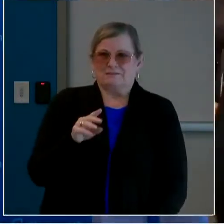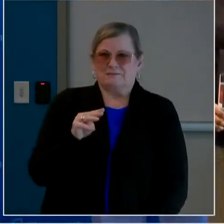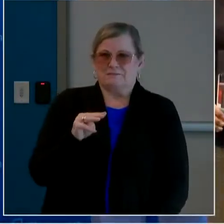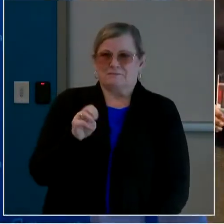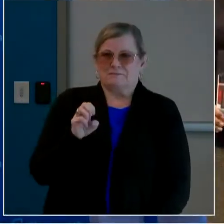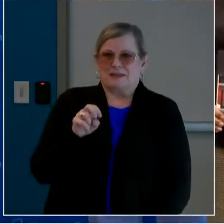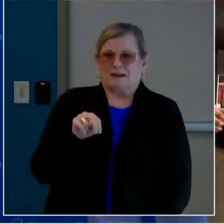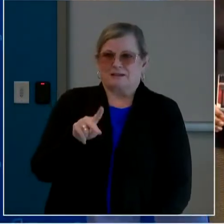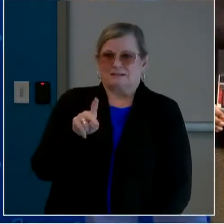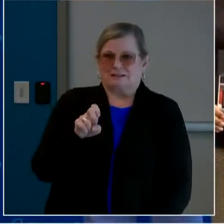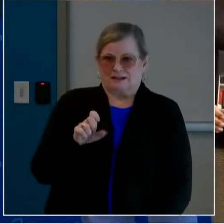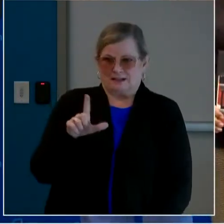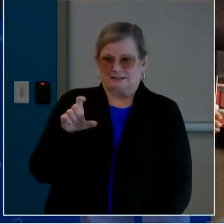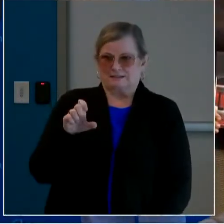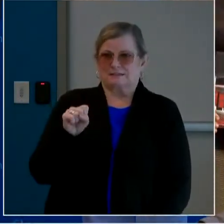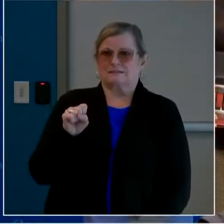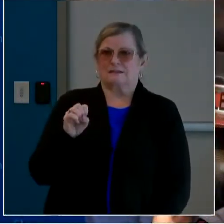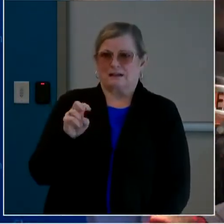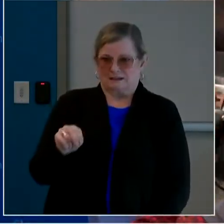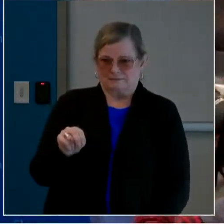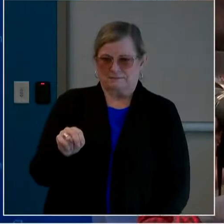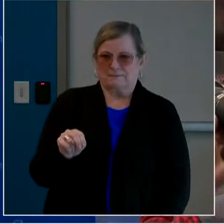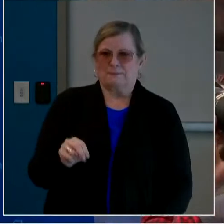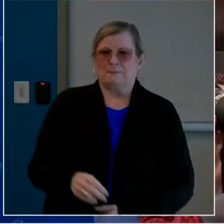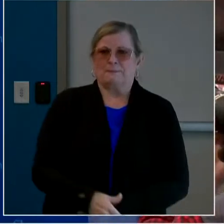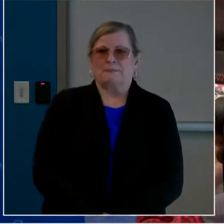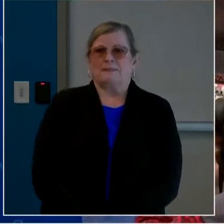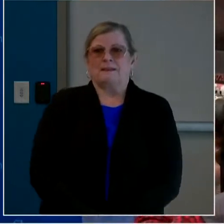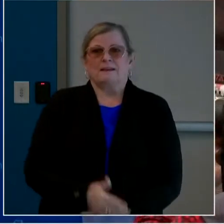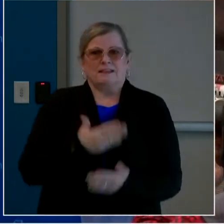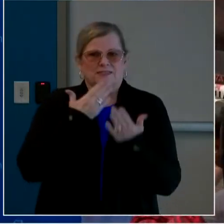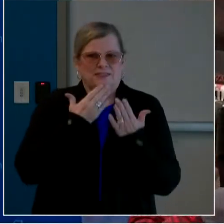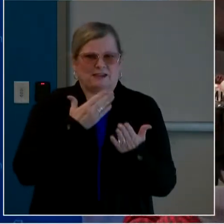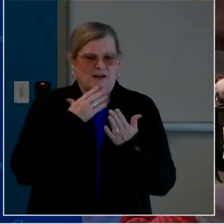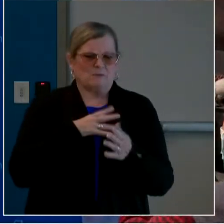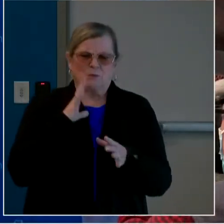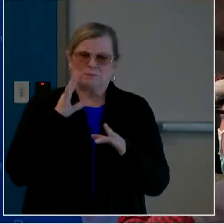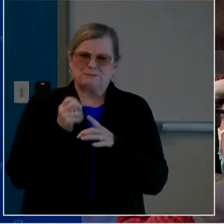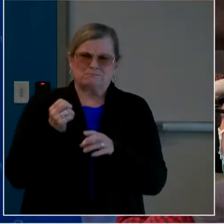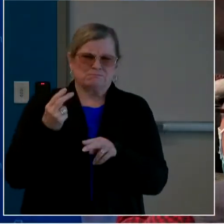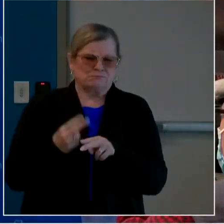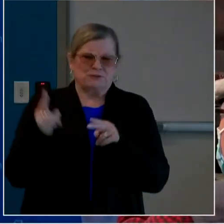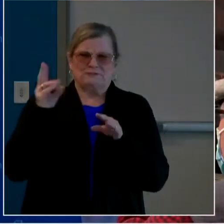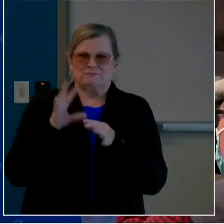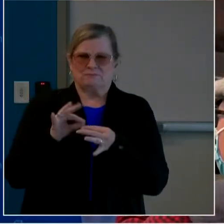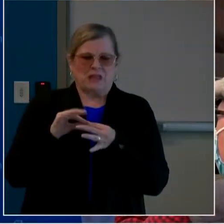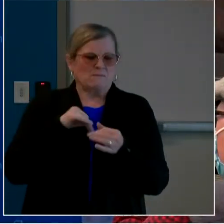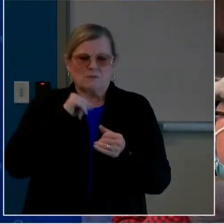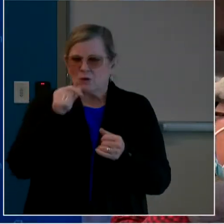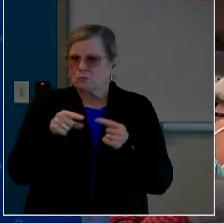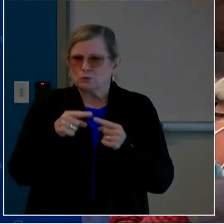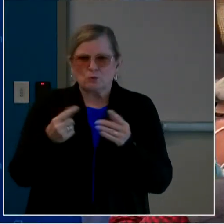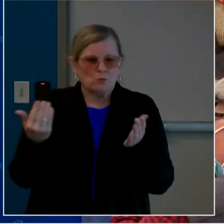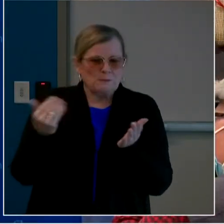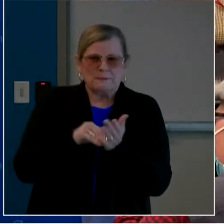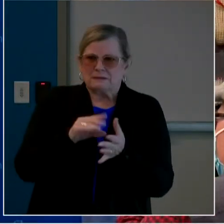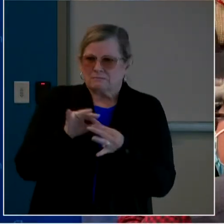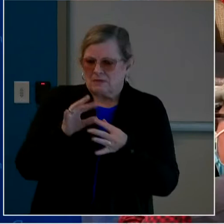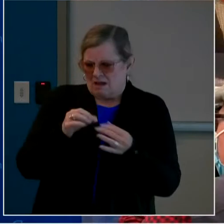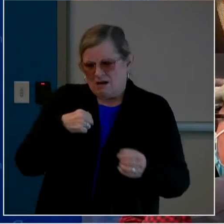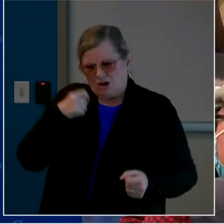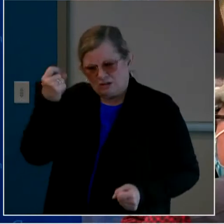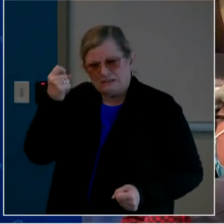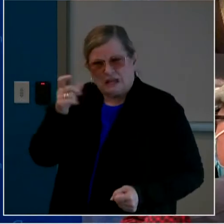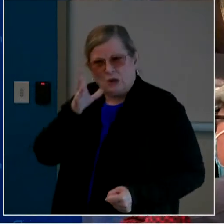Thank you, and I'll be brief. I don't want to repeat everything that's already been said. We understand the importance of a woman's right to choose. We understand the importance of